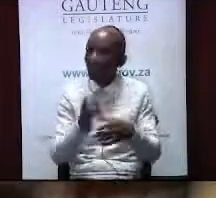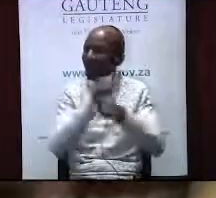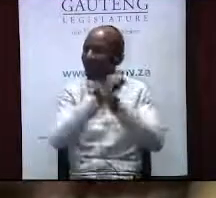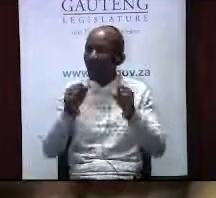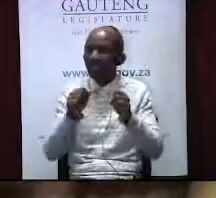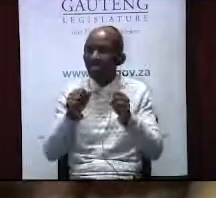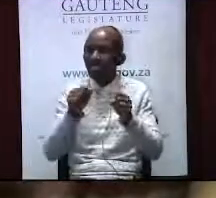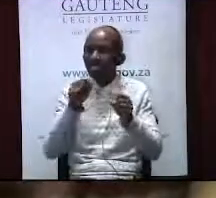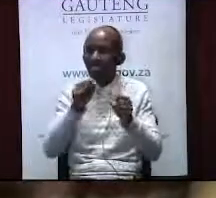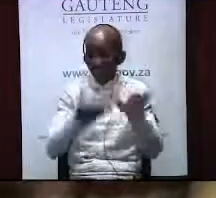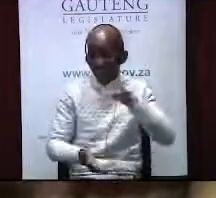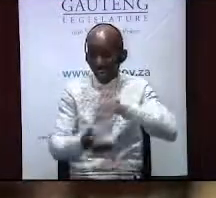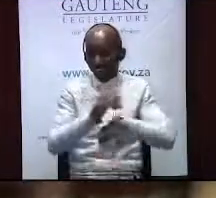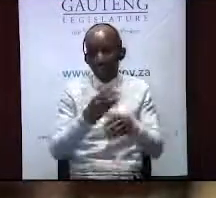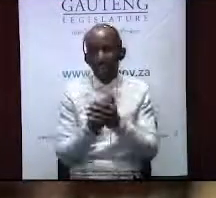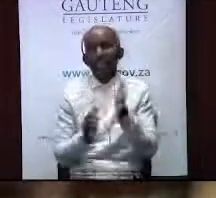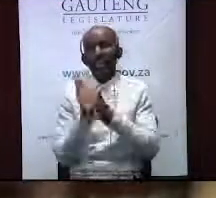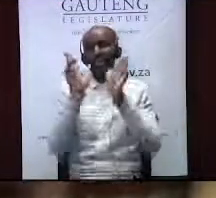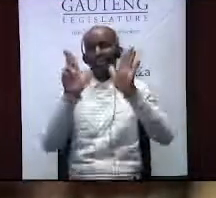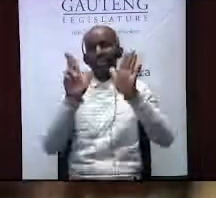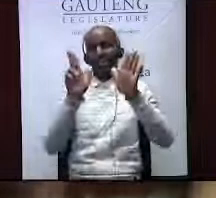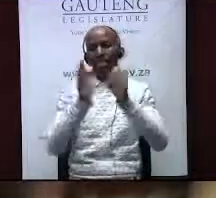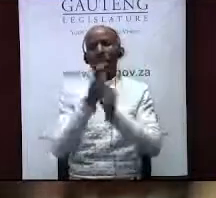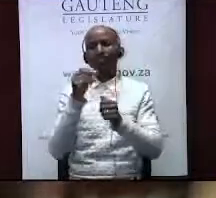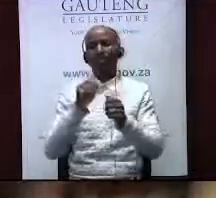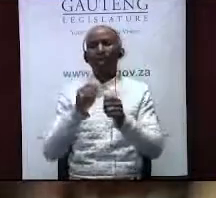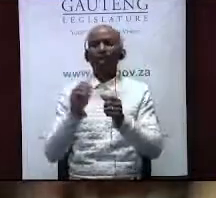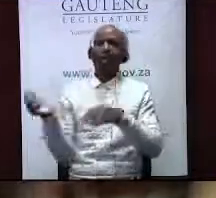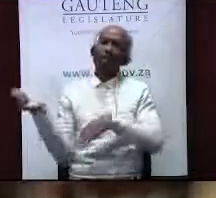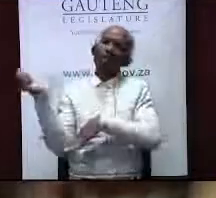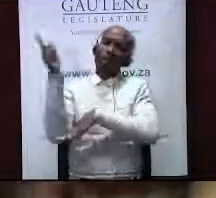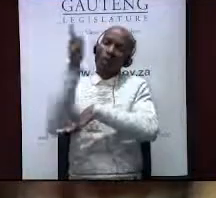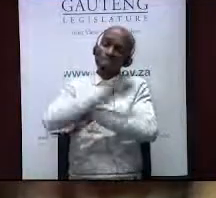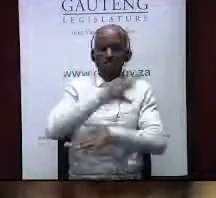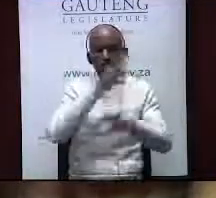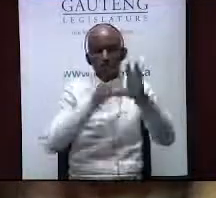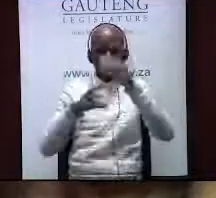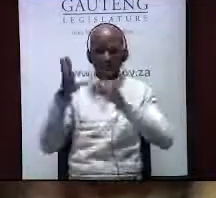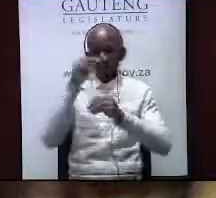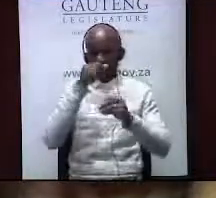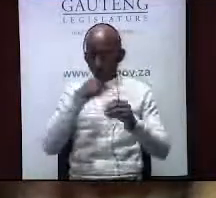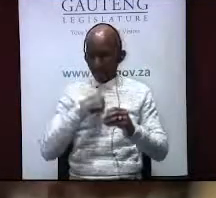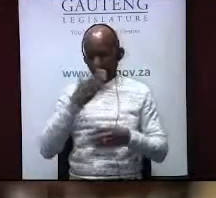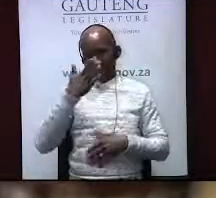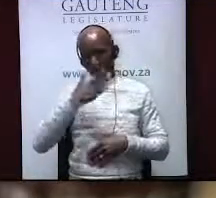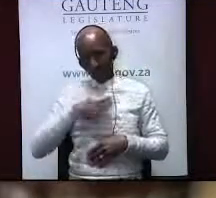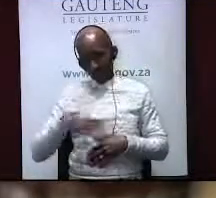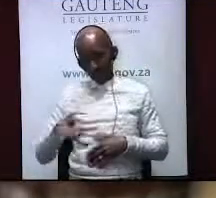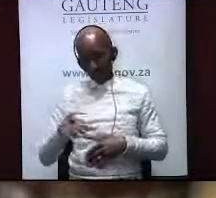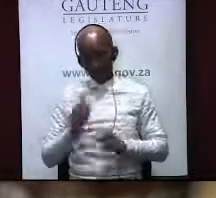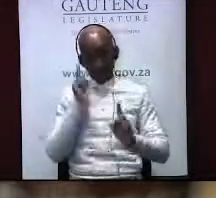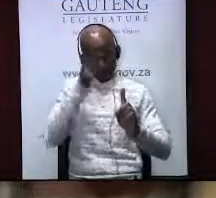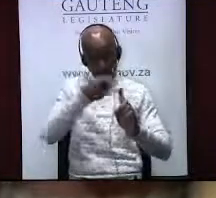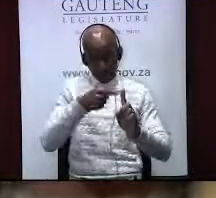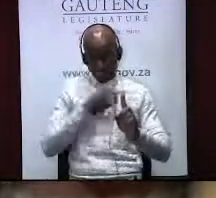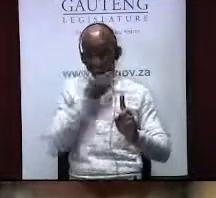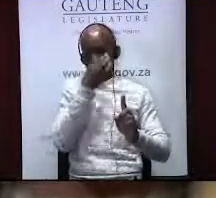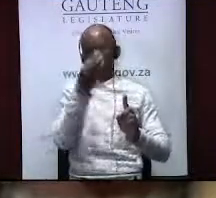told about Bali 18. I'll spend the whole day talking. So I wanted my point,